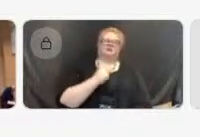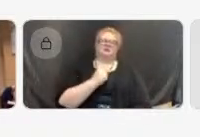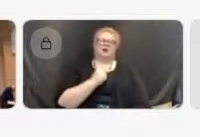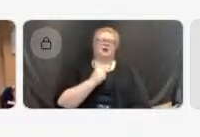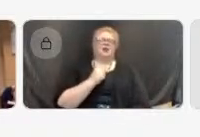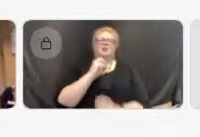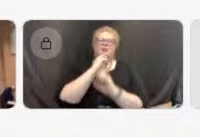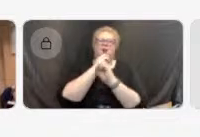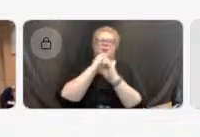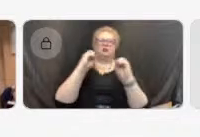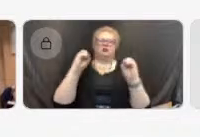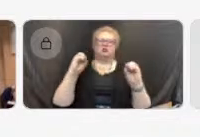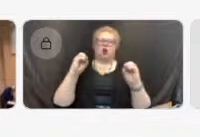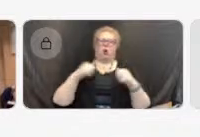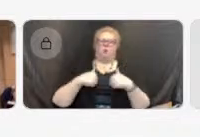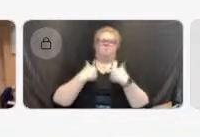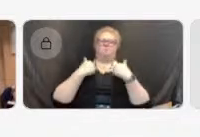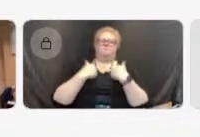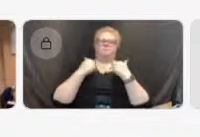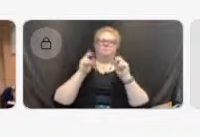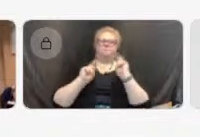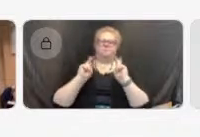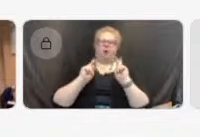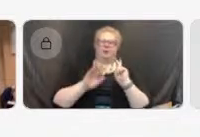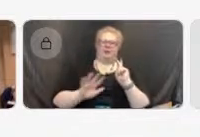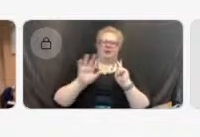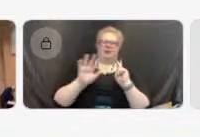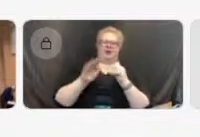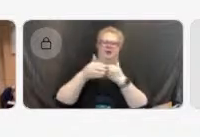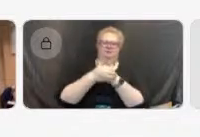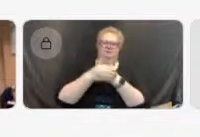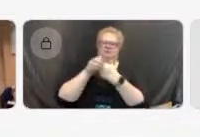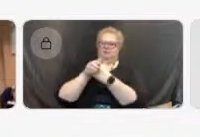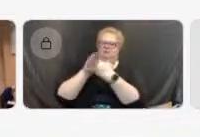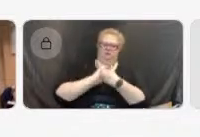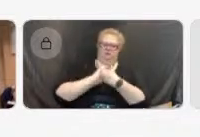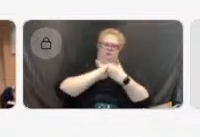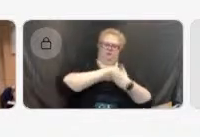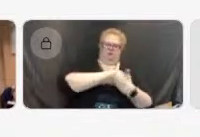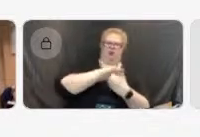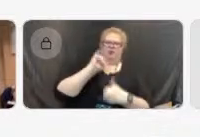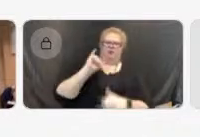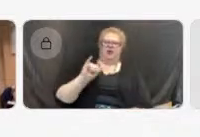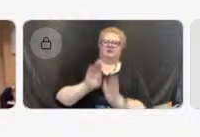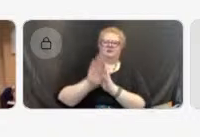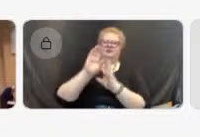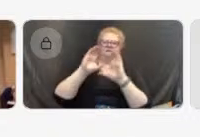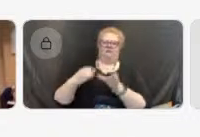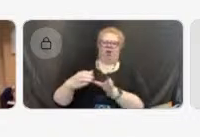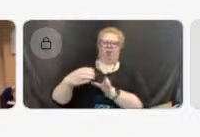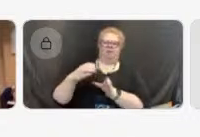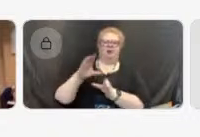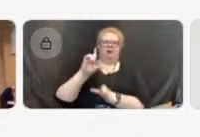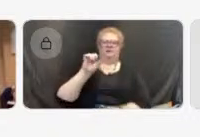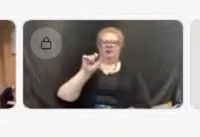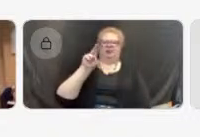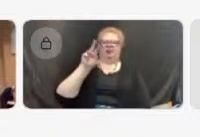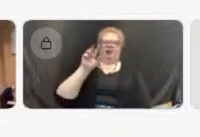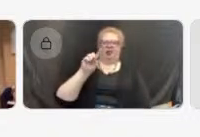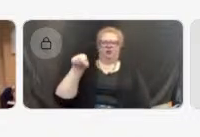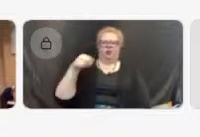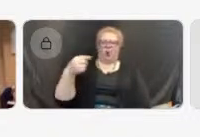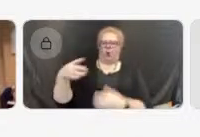no populated portion of city borders this development. The only contiguous portion with the city is